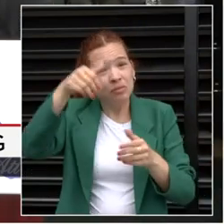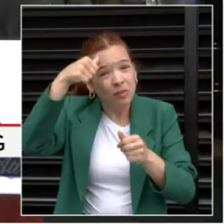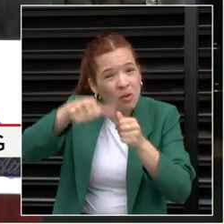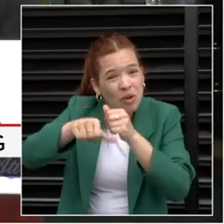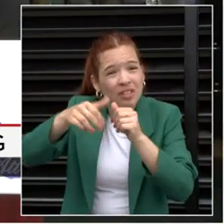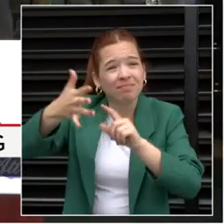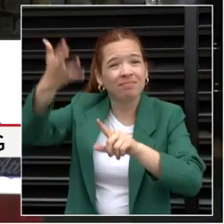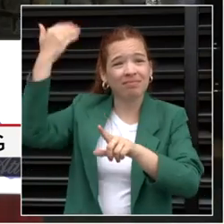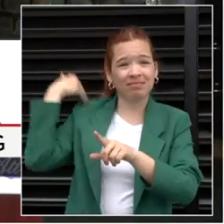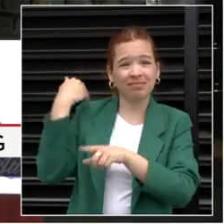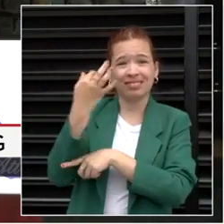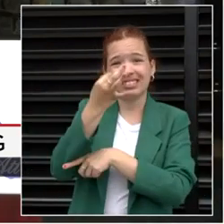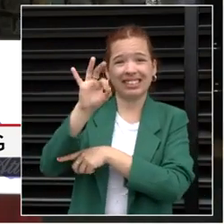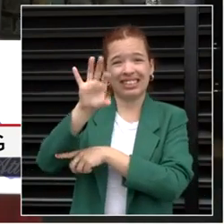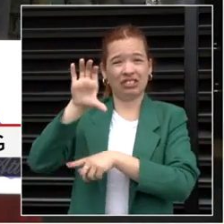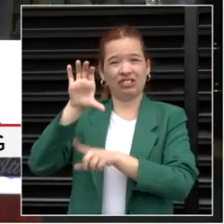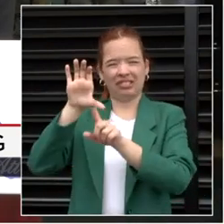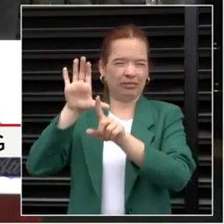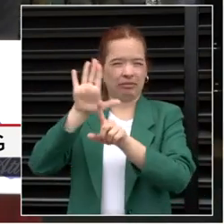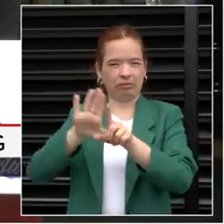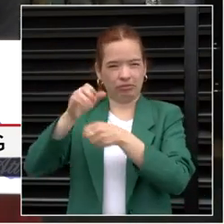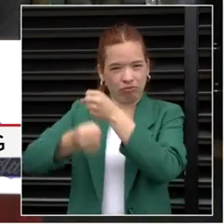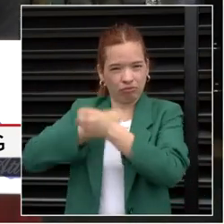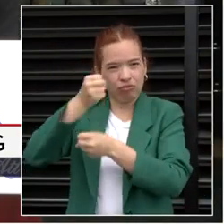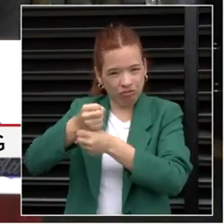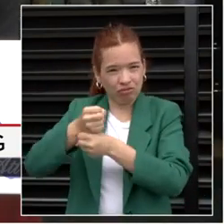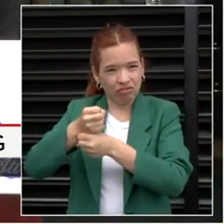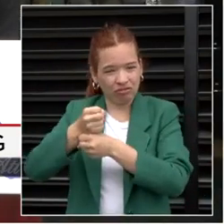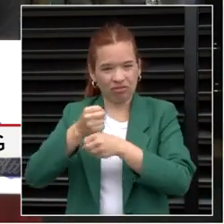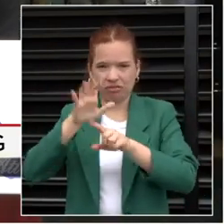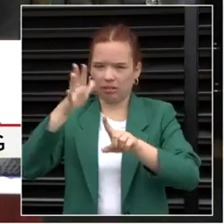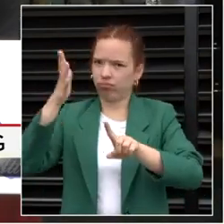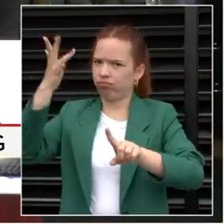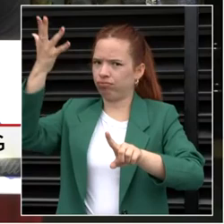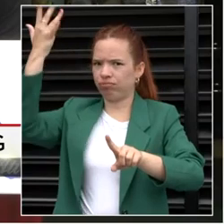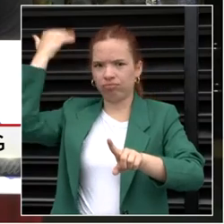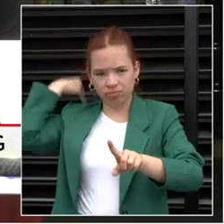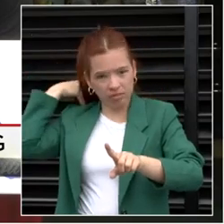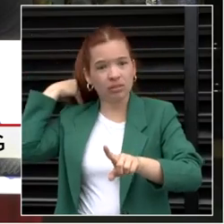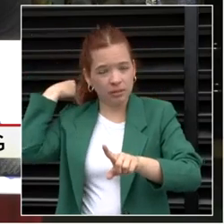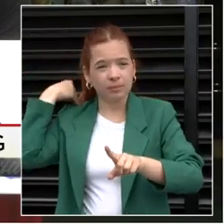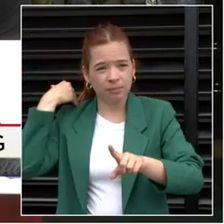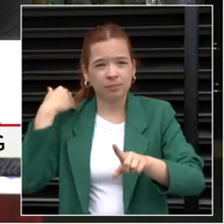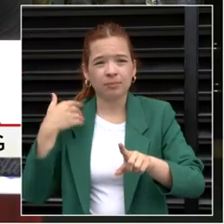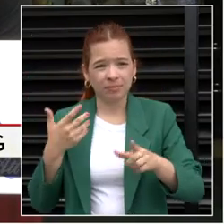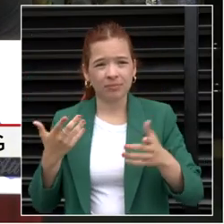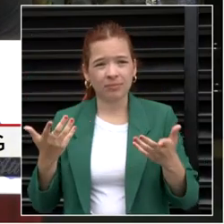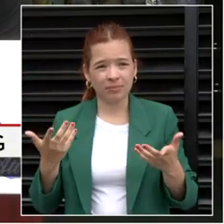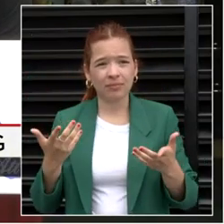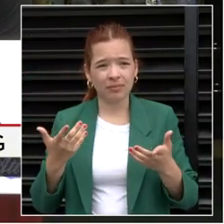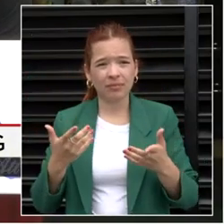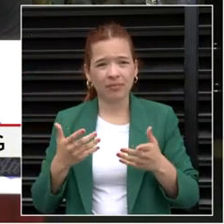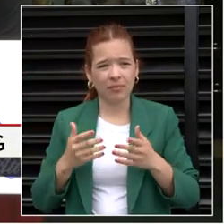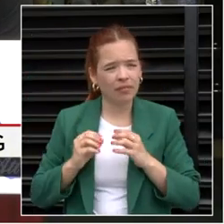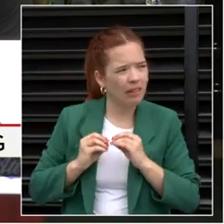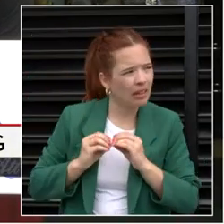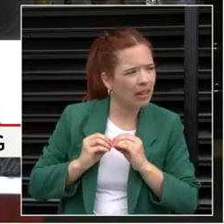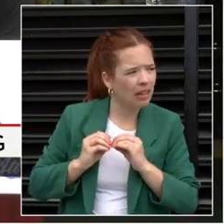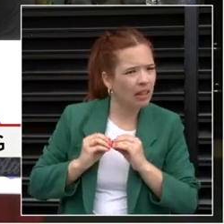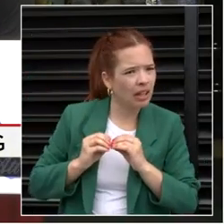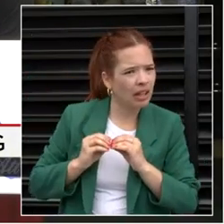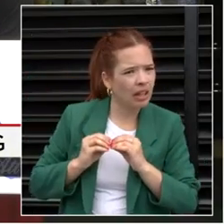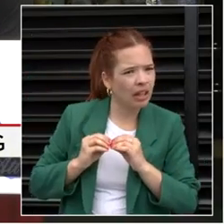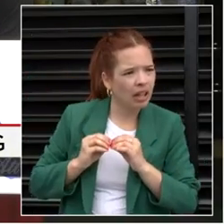sun was the governing tempo, and DC was still lingering in the consequences of the